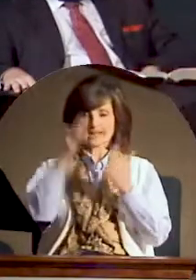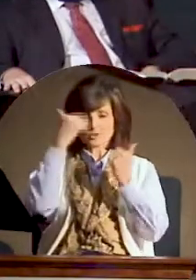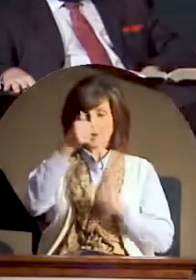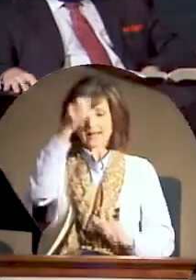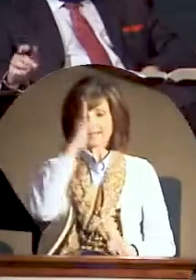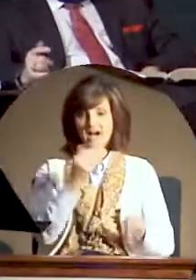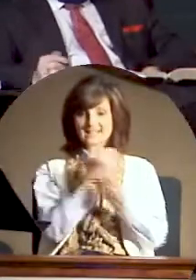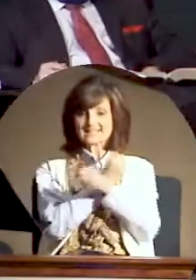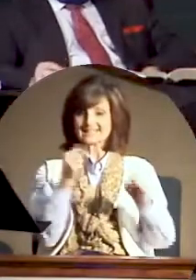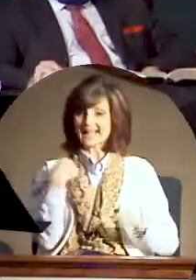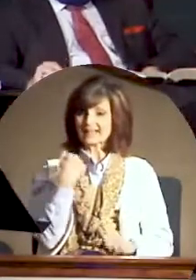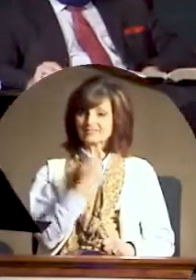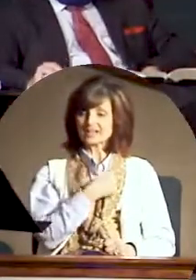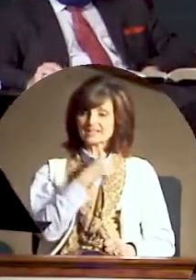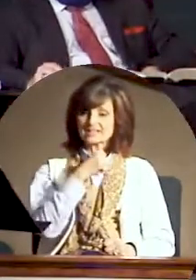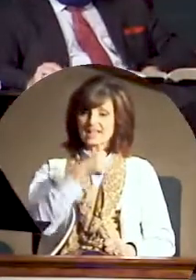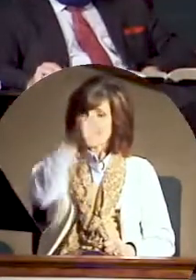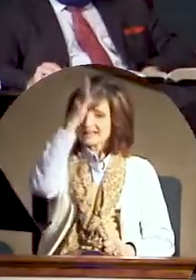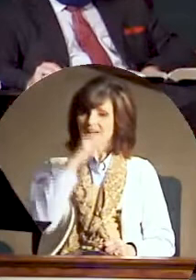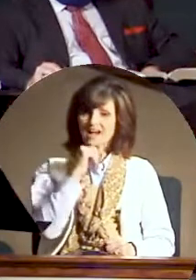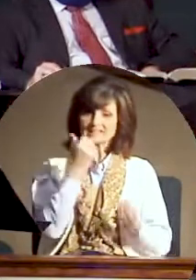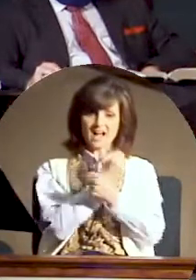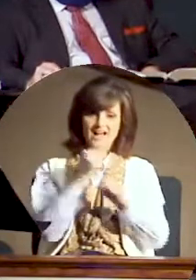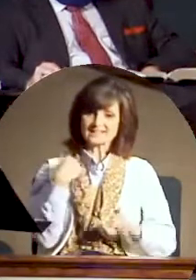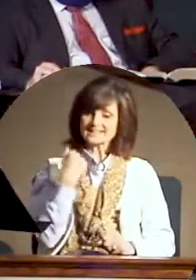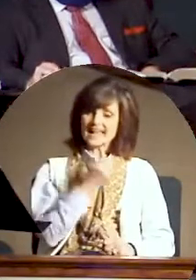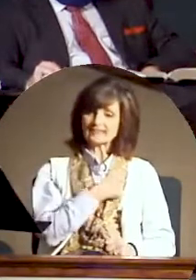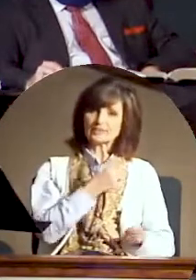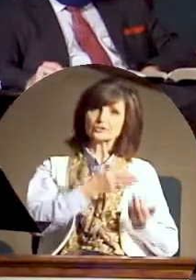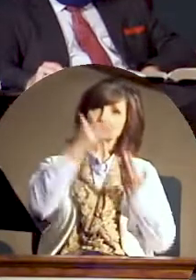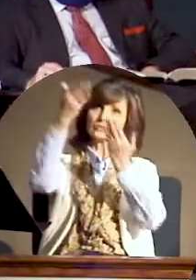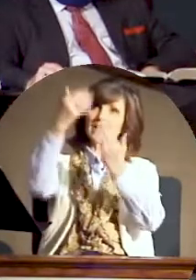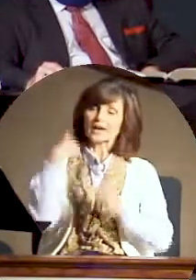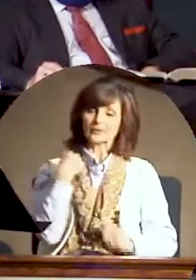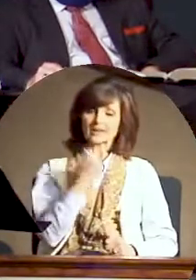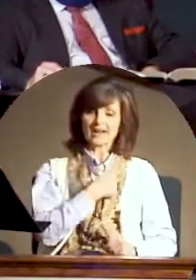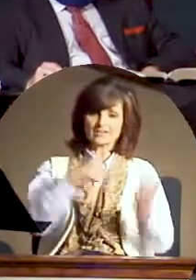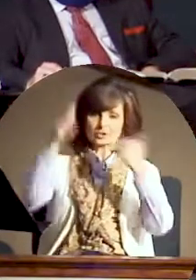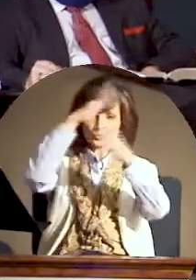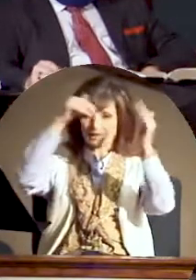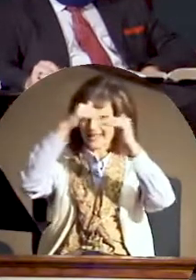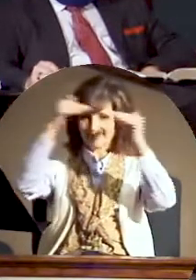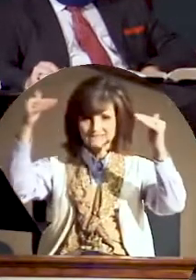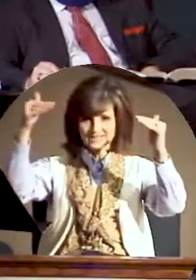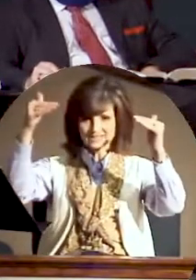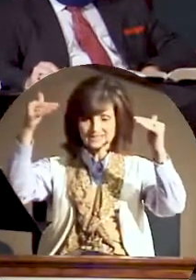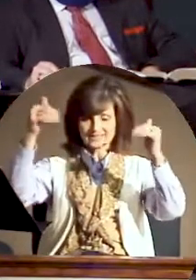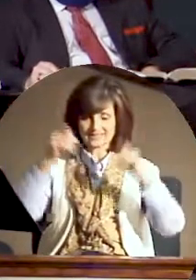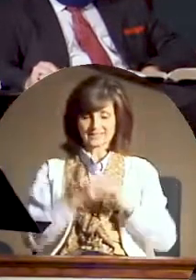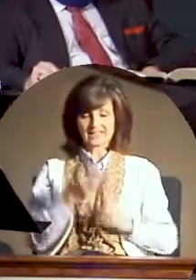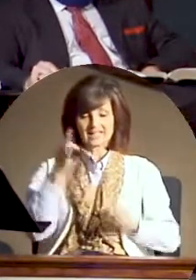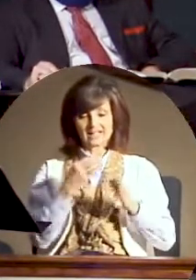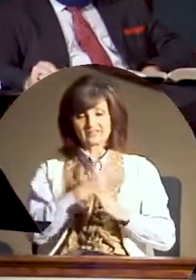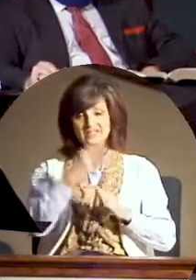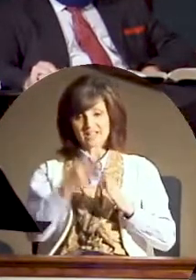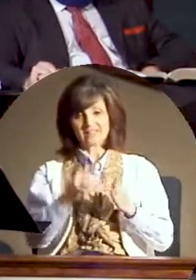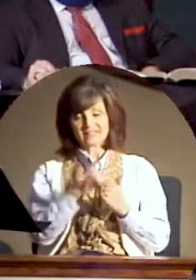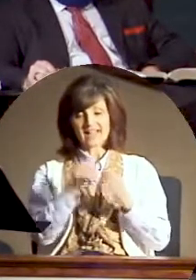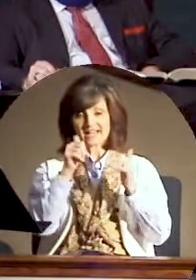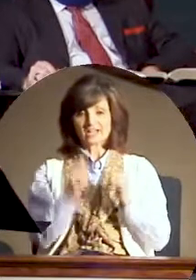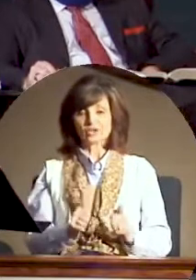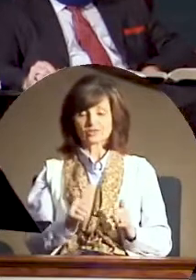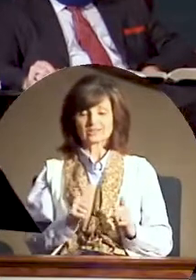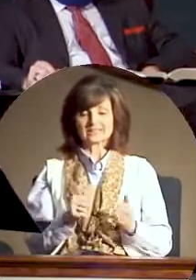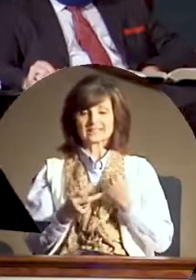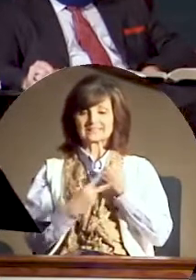God saved us. God didn't save us just to carry us to heaven. You've heard me say this before. If he'd have done that, he could have sure saved himself a